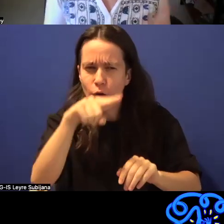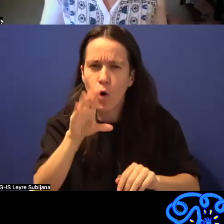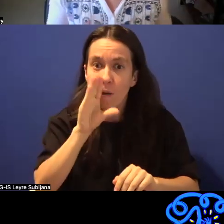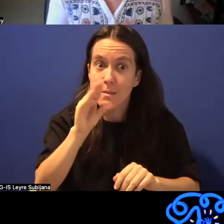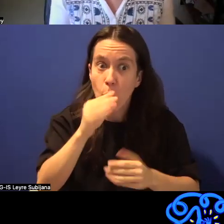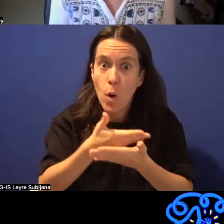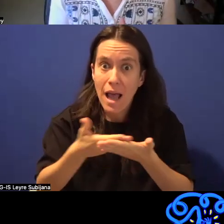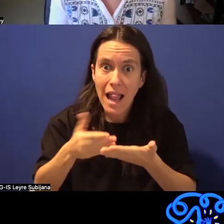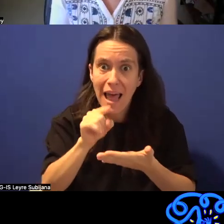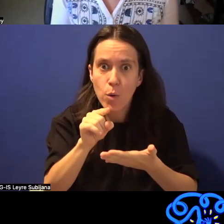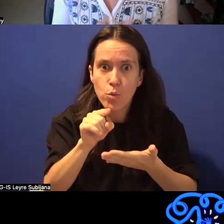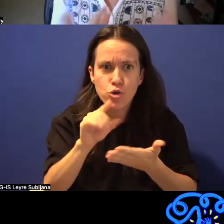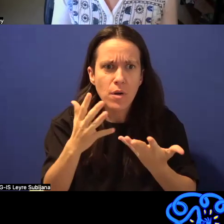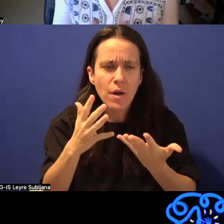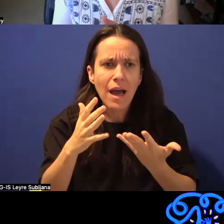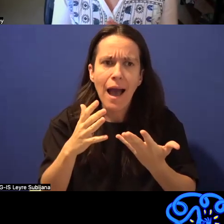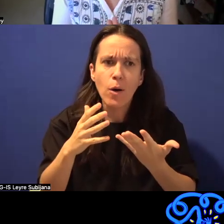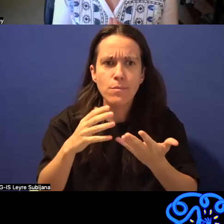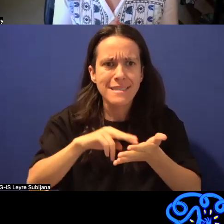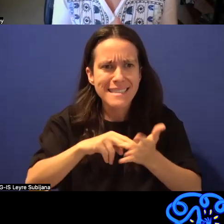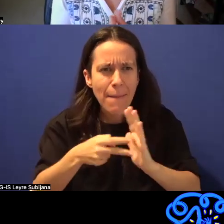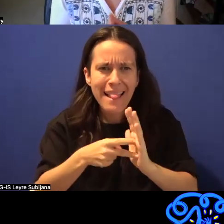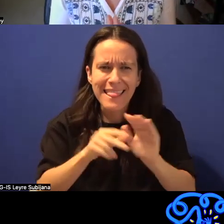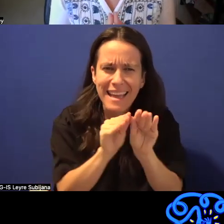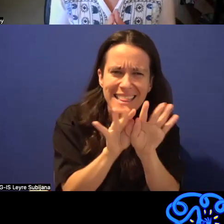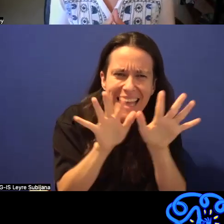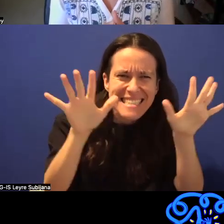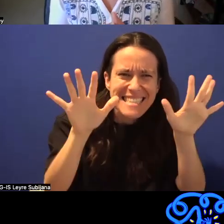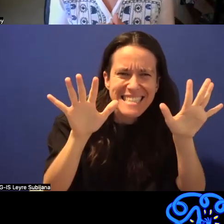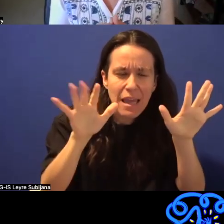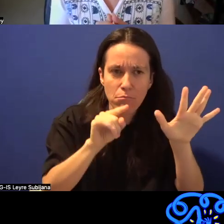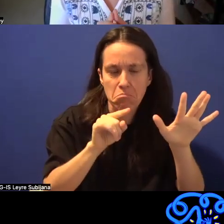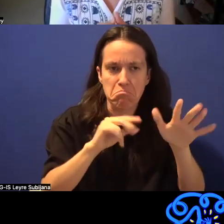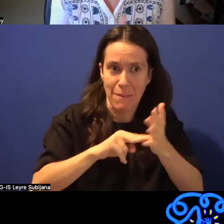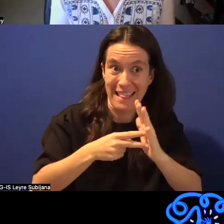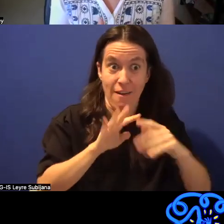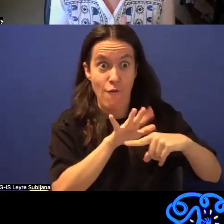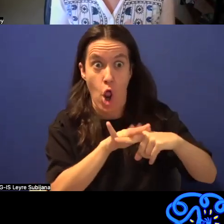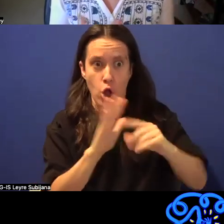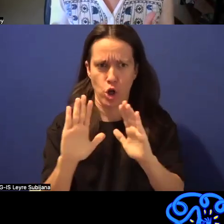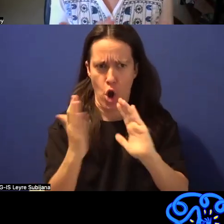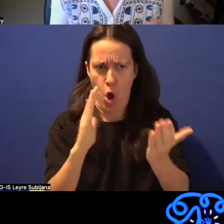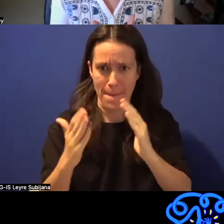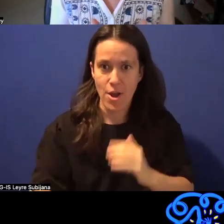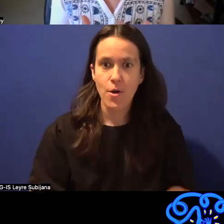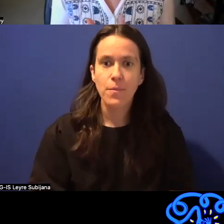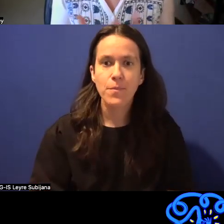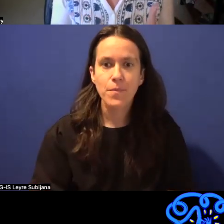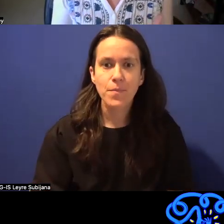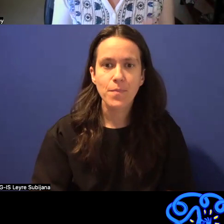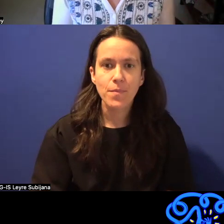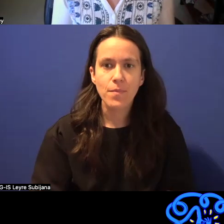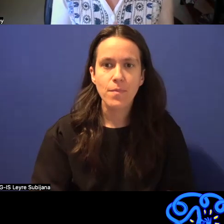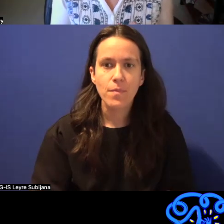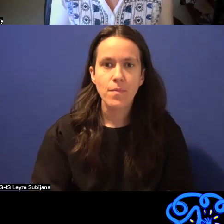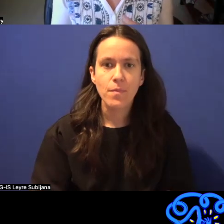density as well as phonological density and iconicity is interesting because there's been arguments that iconicity can